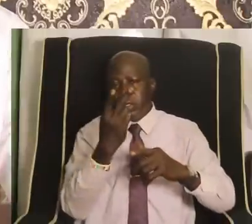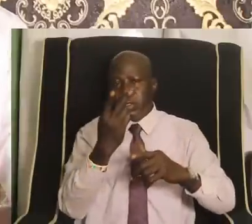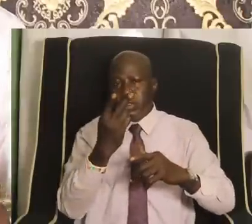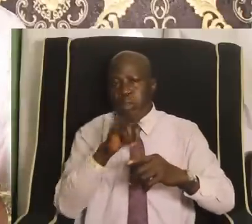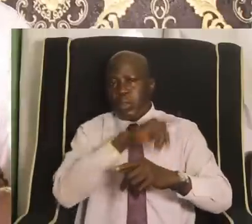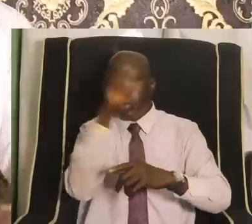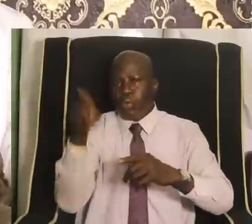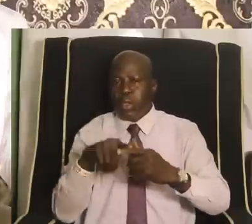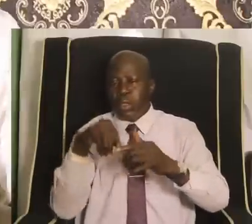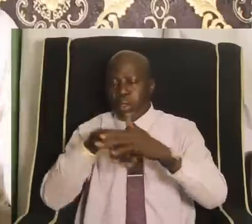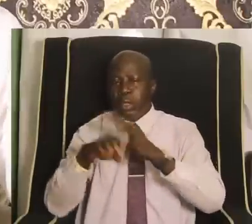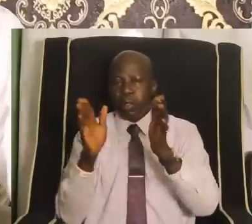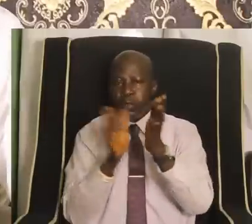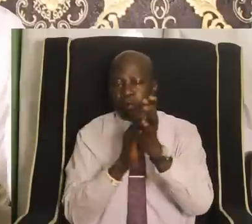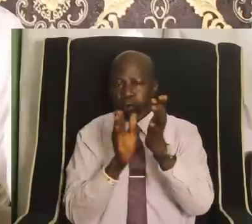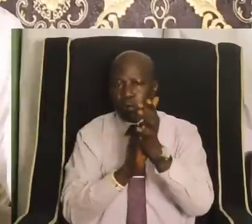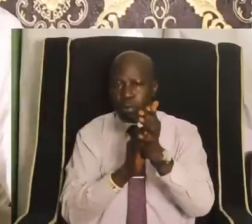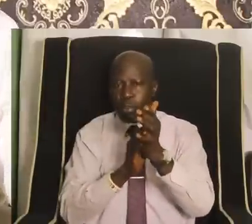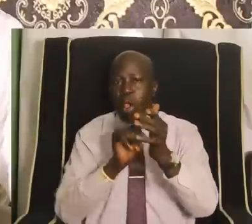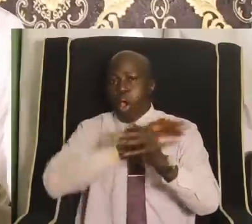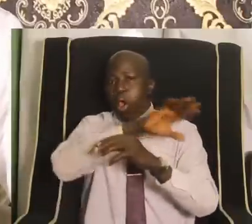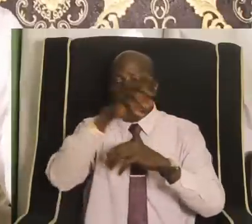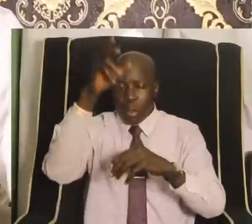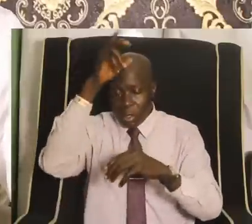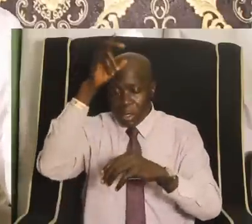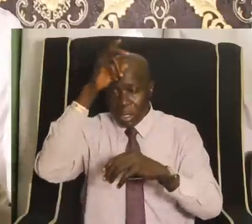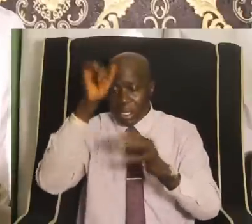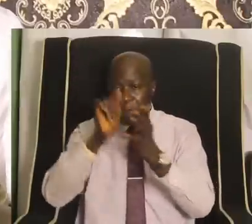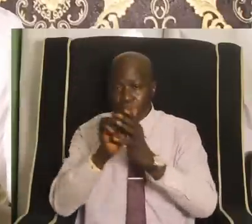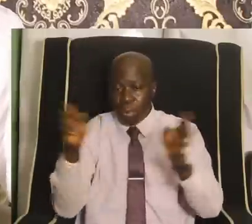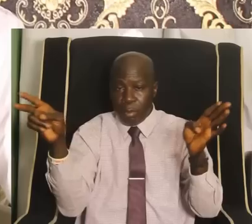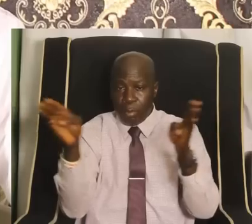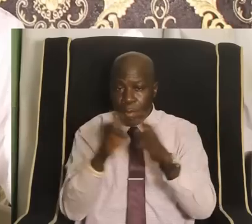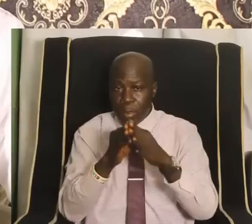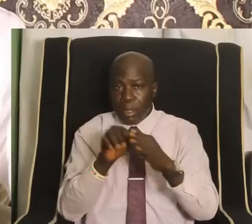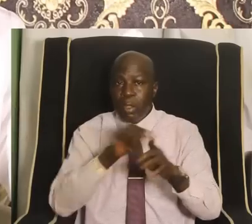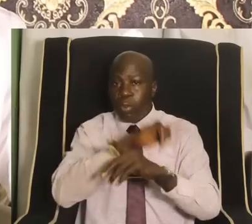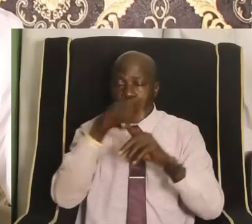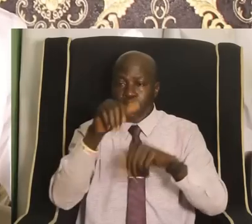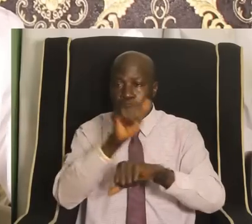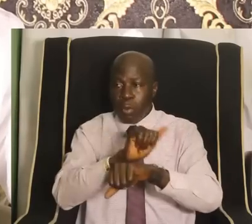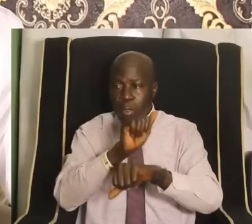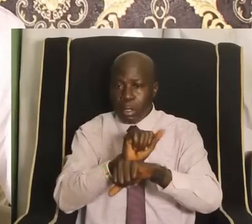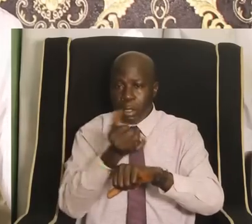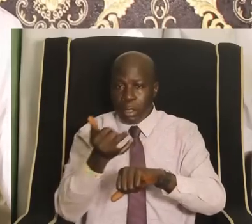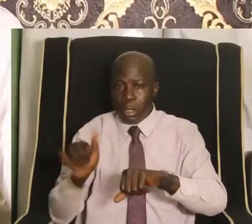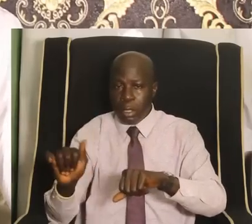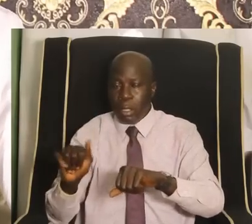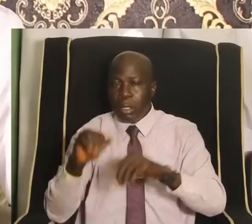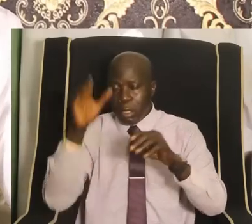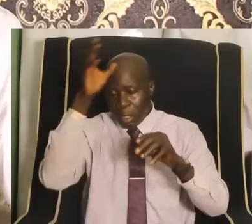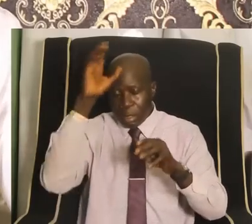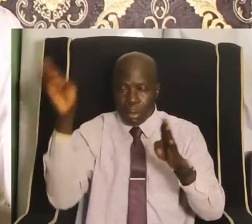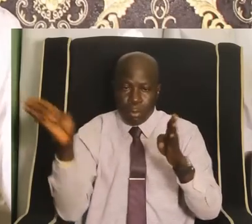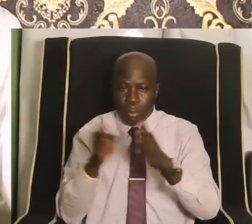Secondly, when you're in school, the giant that you meet, when you're working, awon omo na to ba